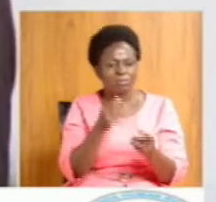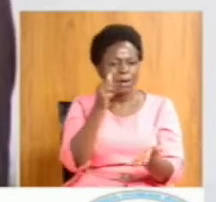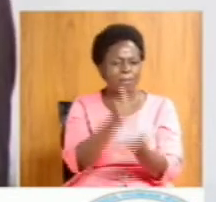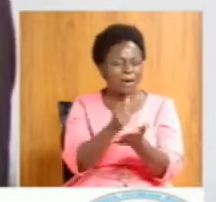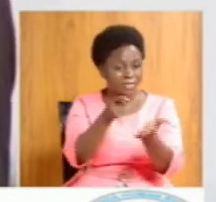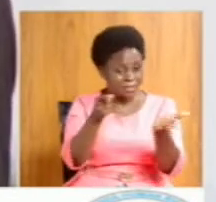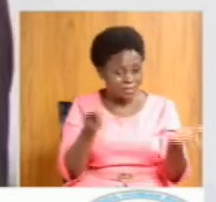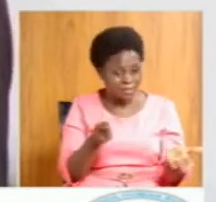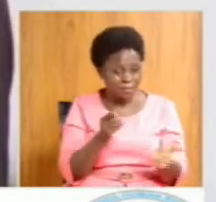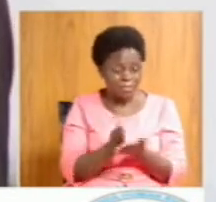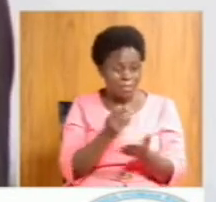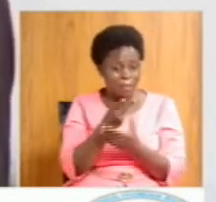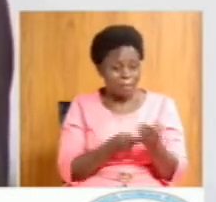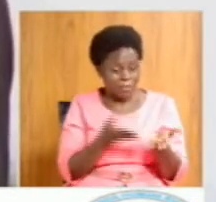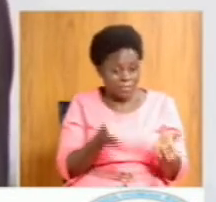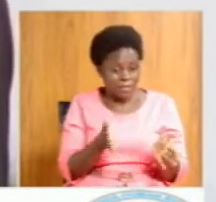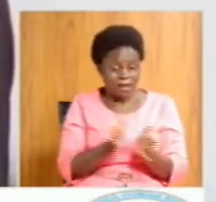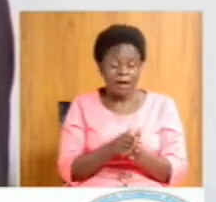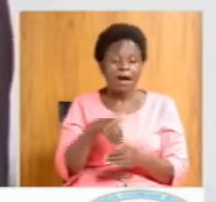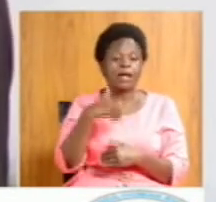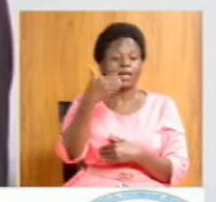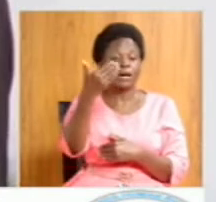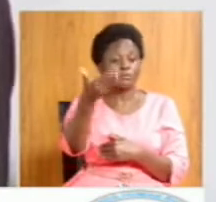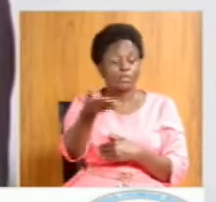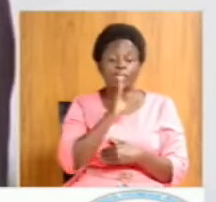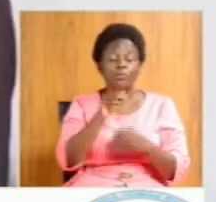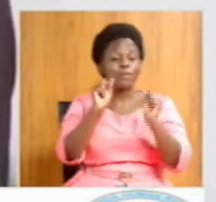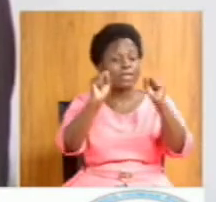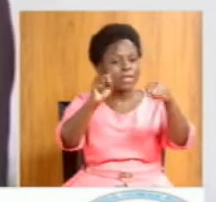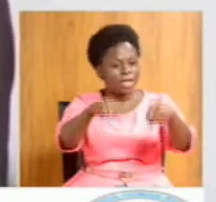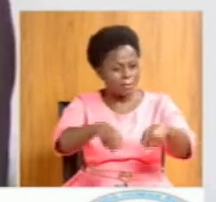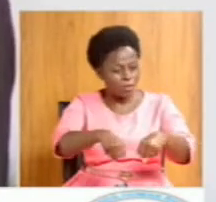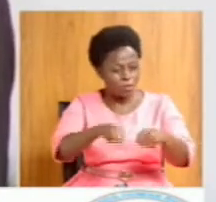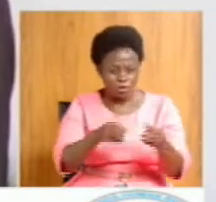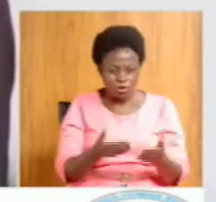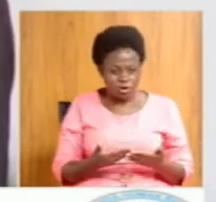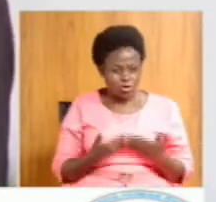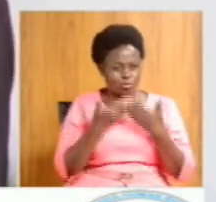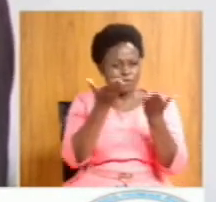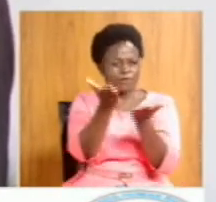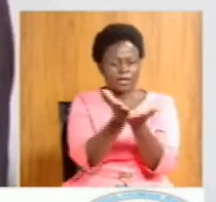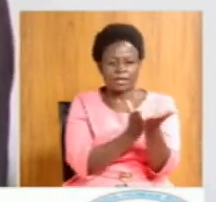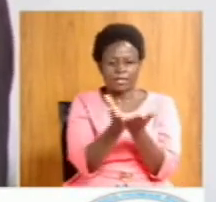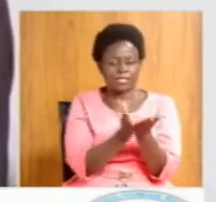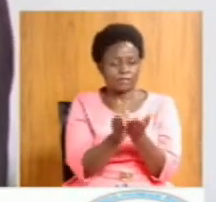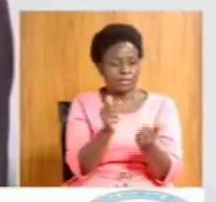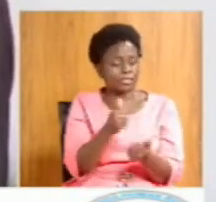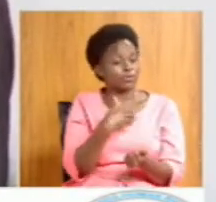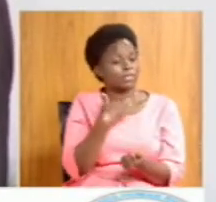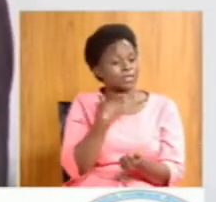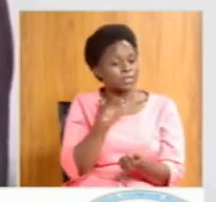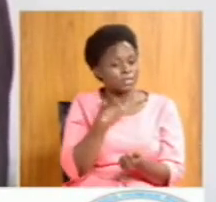banks both here and outside to be able to provide the services that were required